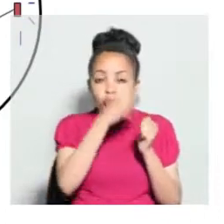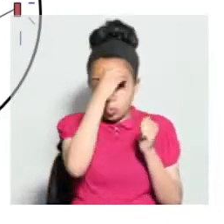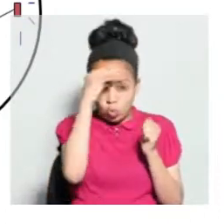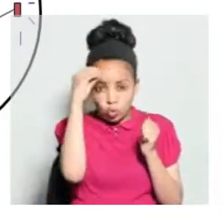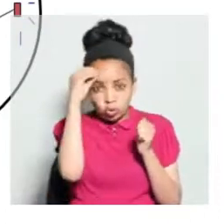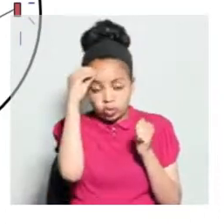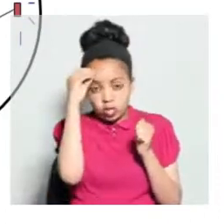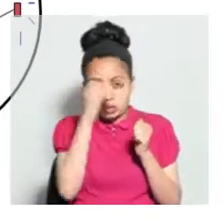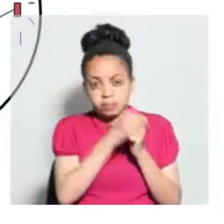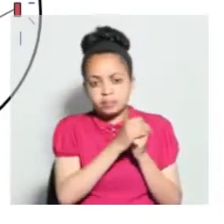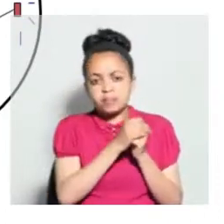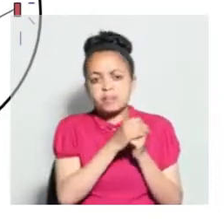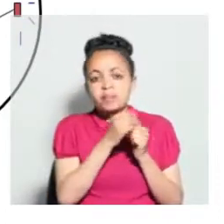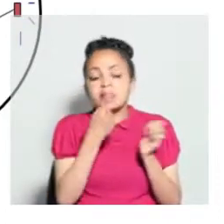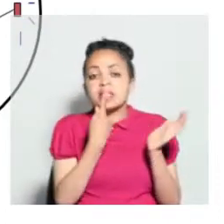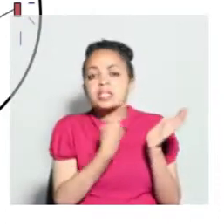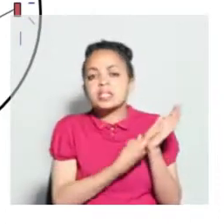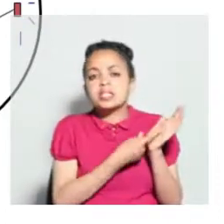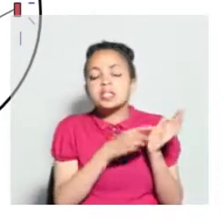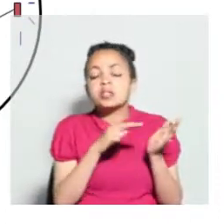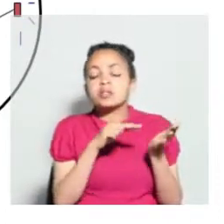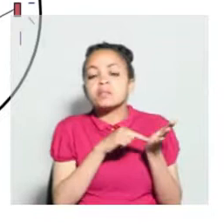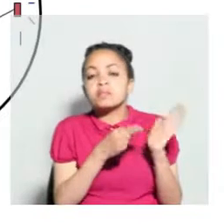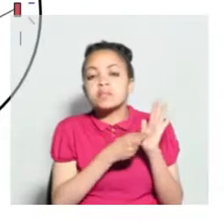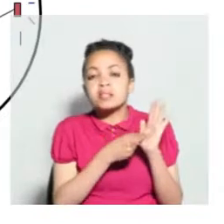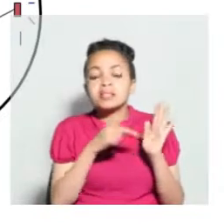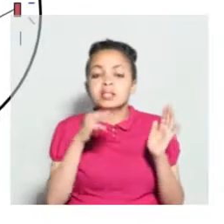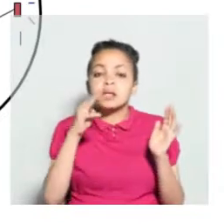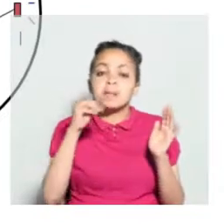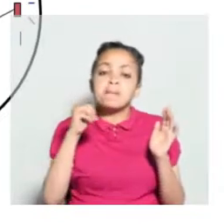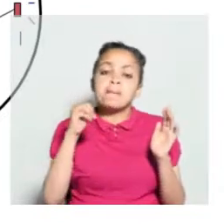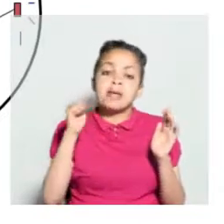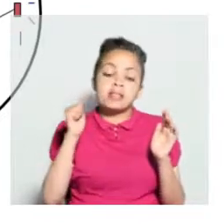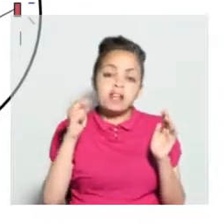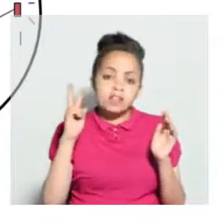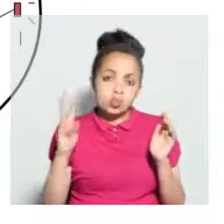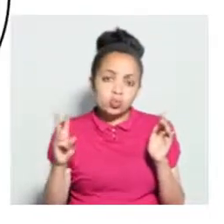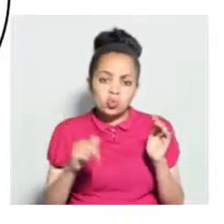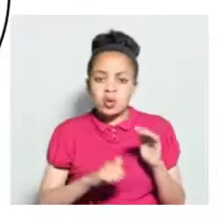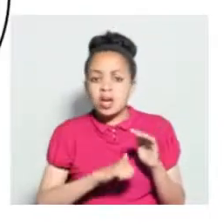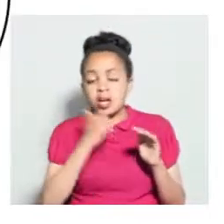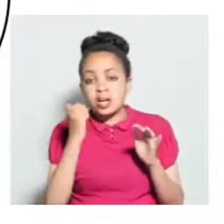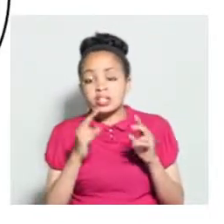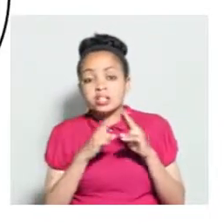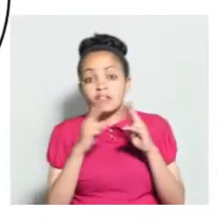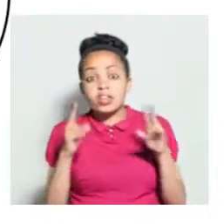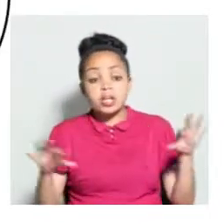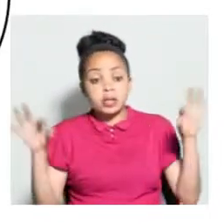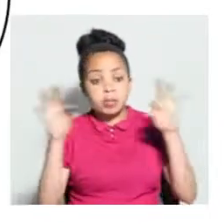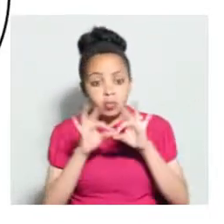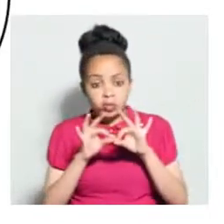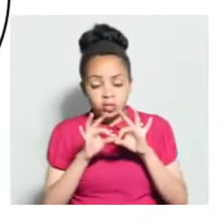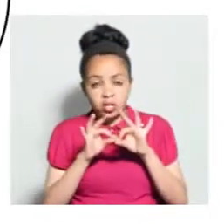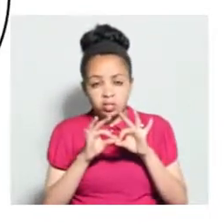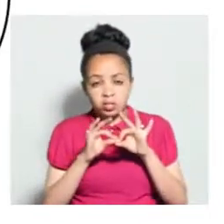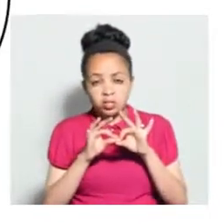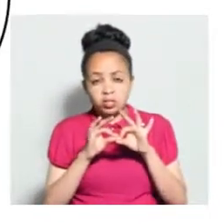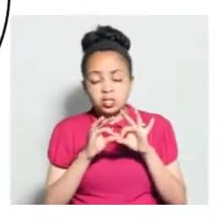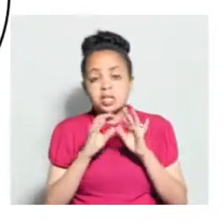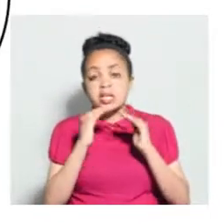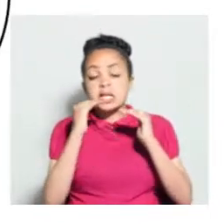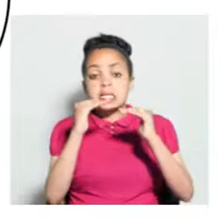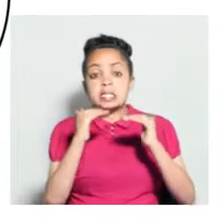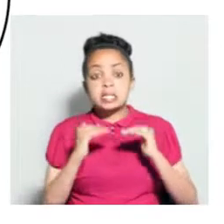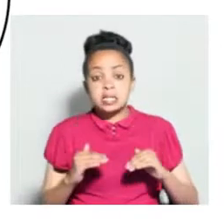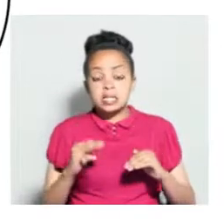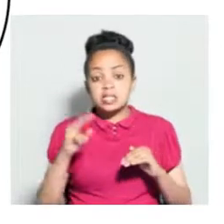chromosome. This is what we call metaphase II. Another very important and critical stage